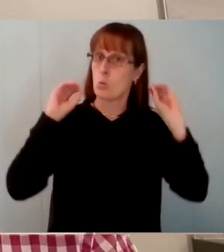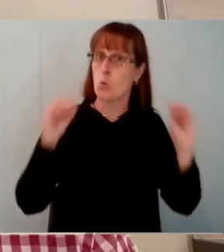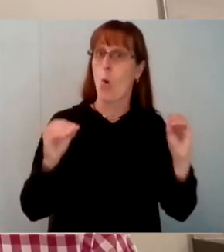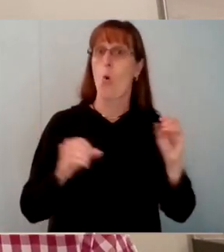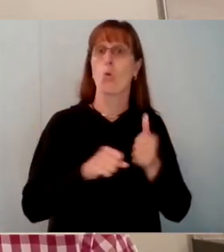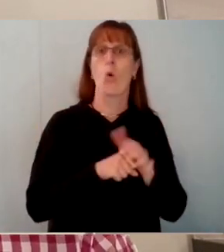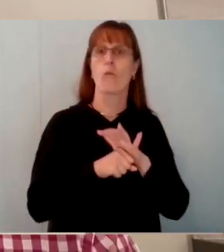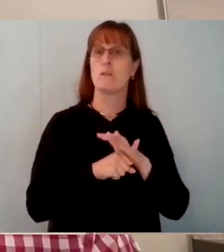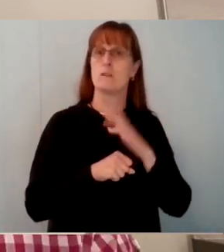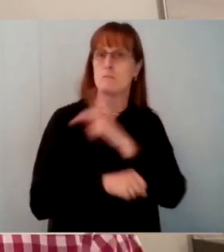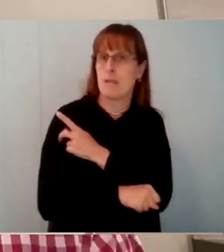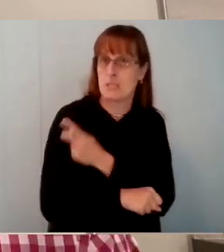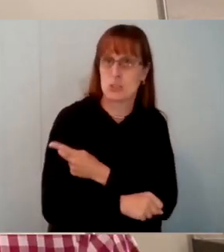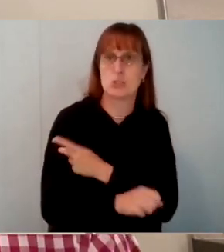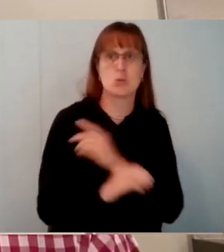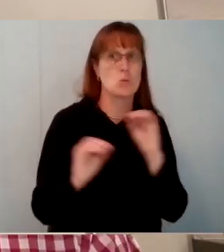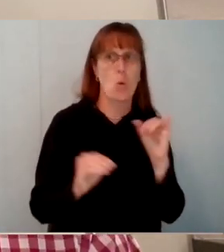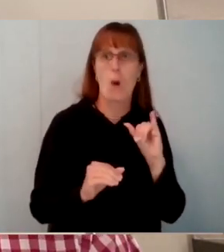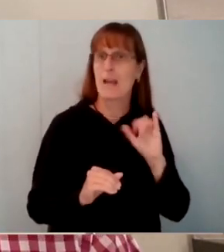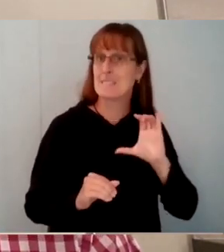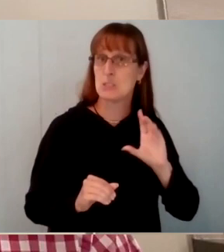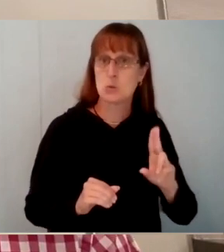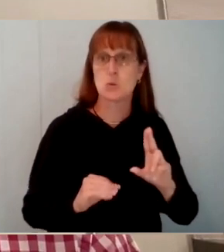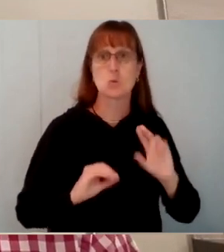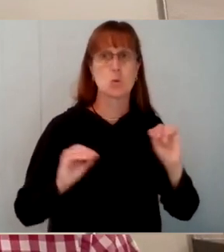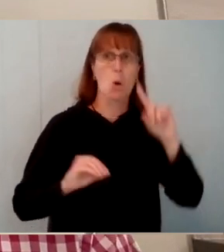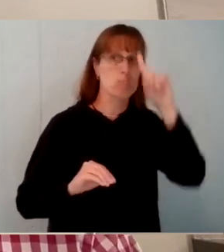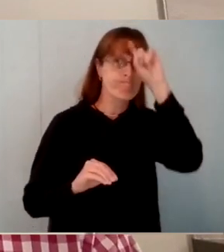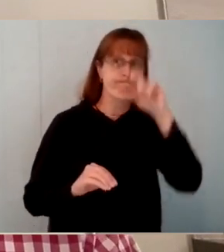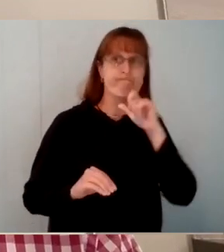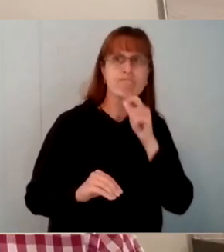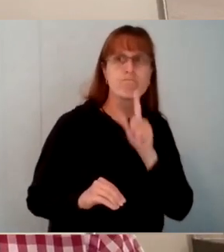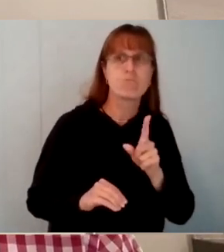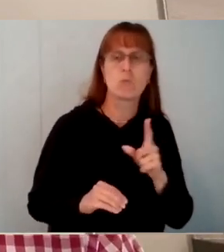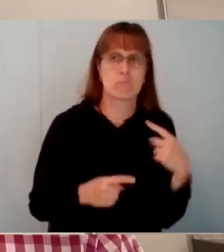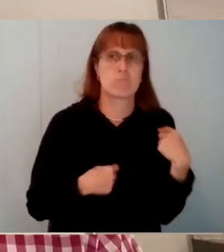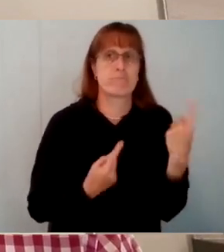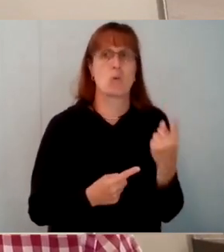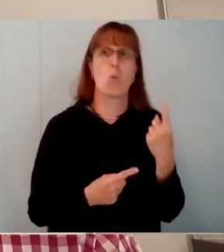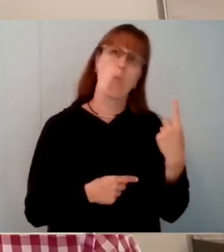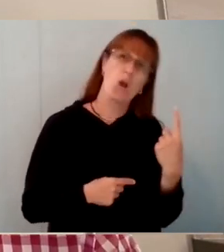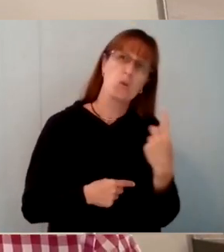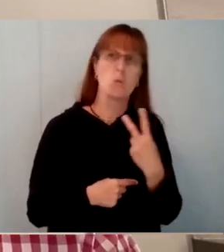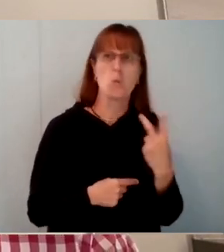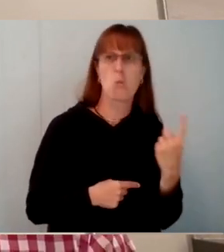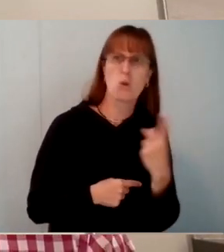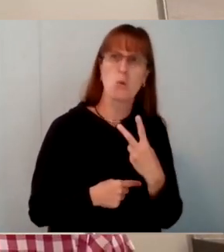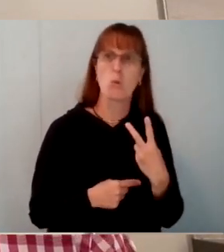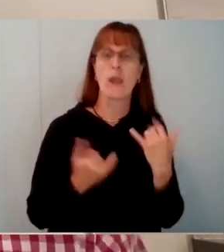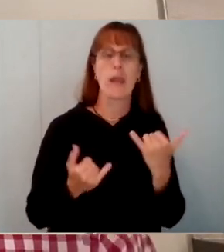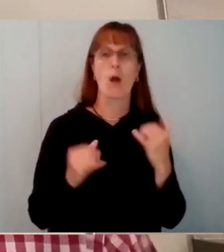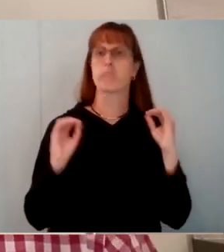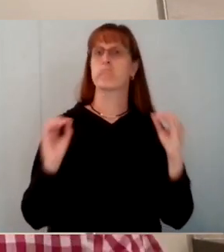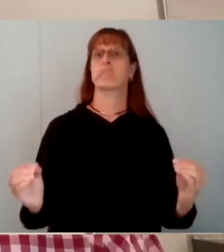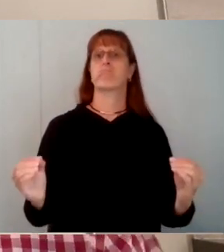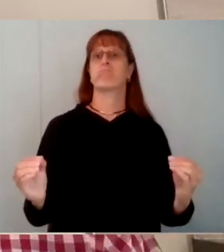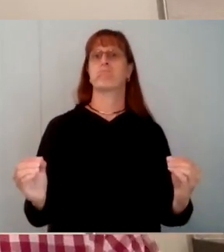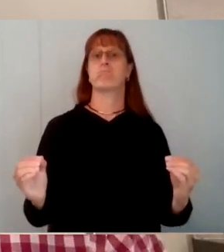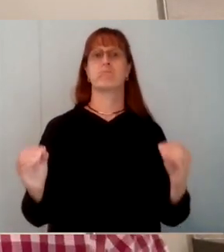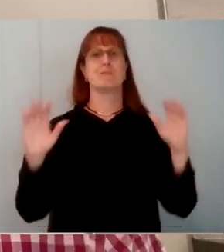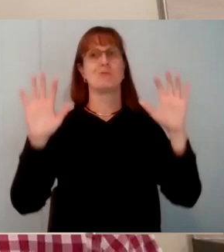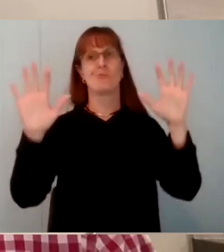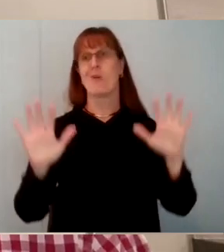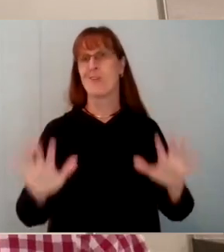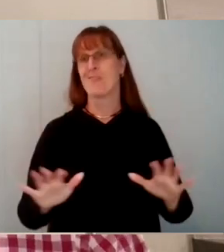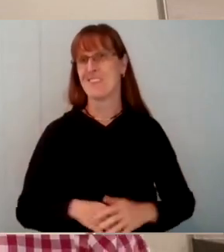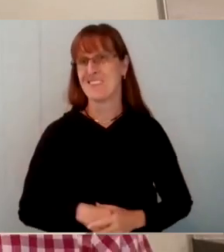suspect patients. So we have not seen a lot of that. It's usually been 1, 2, or 3 patients in-house and a couple of rule-outs, but it's a great